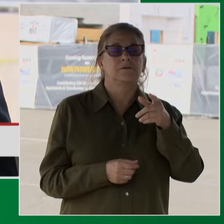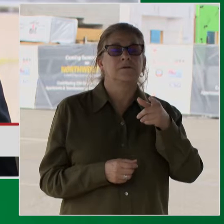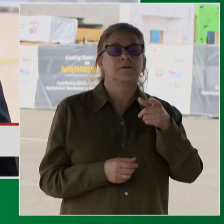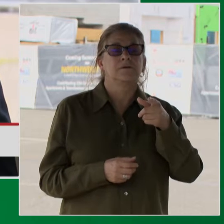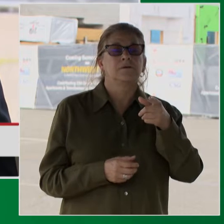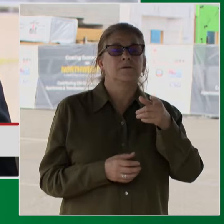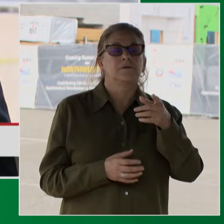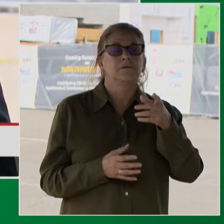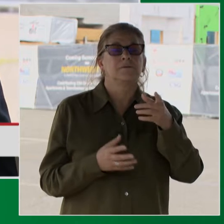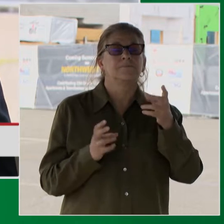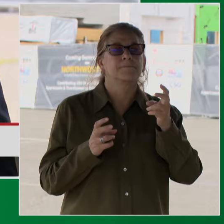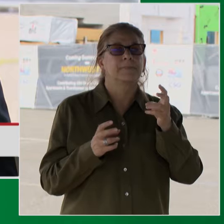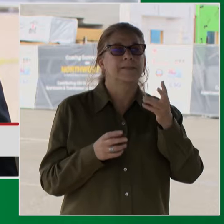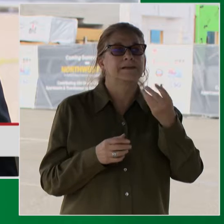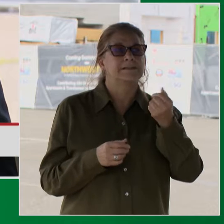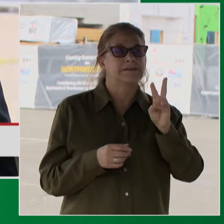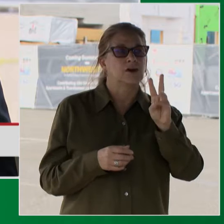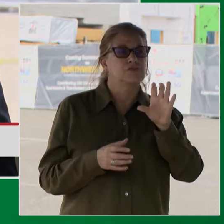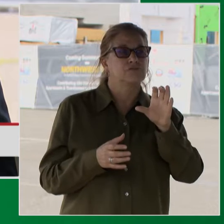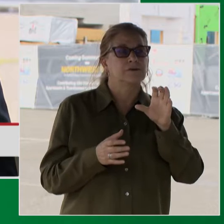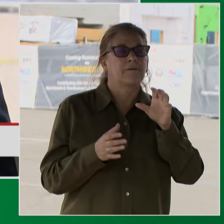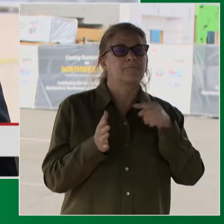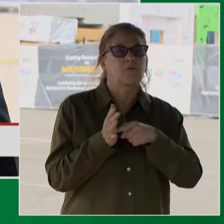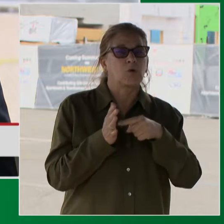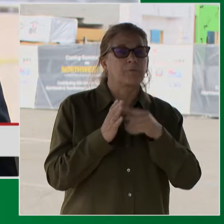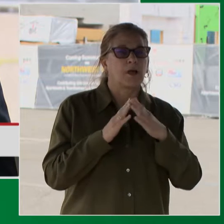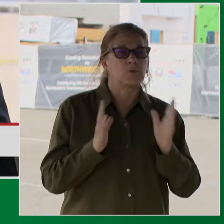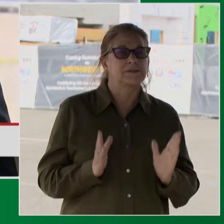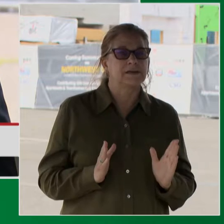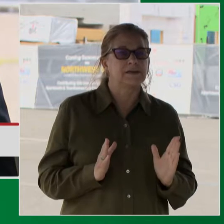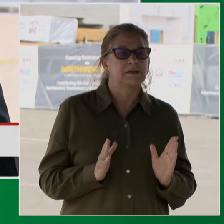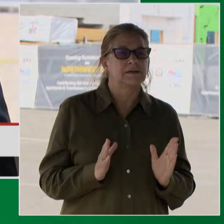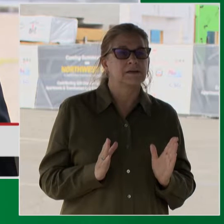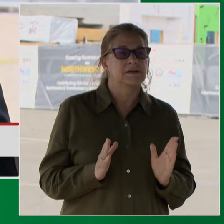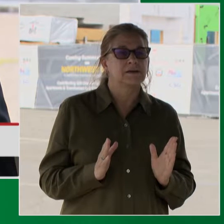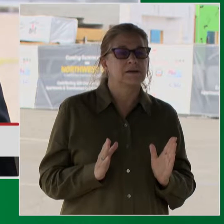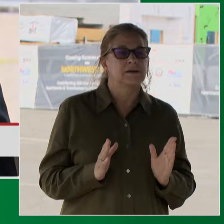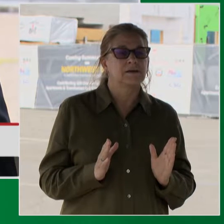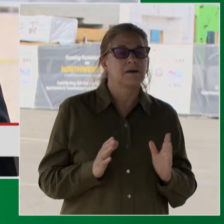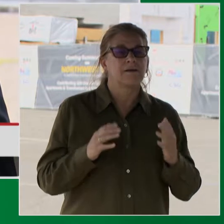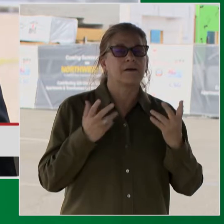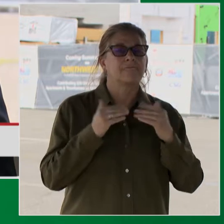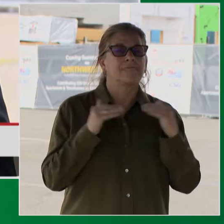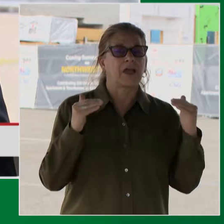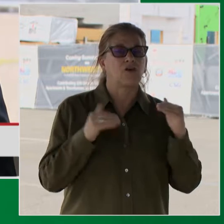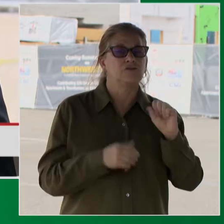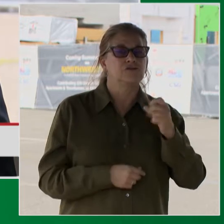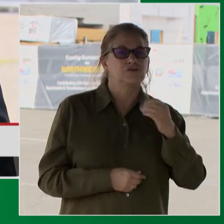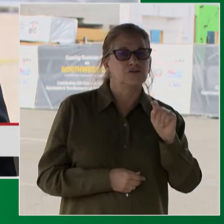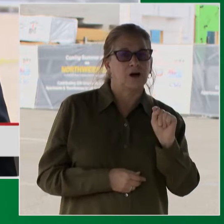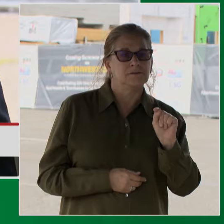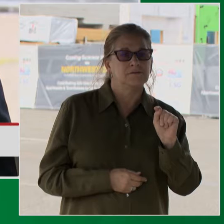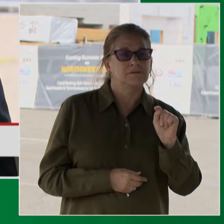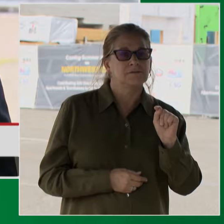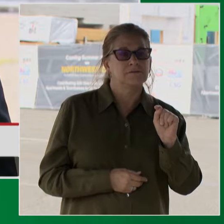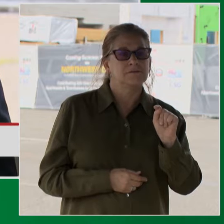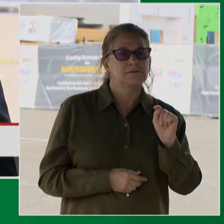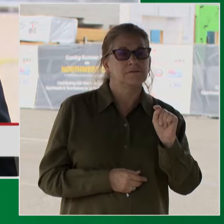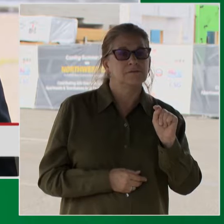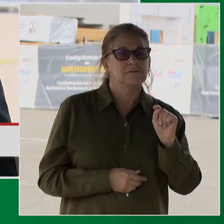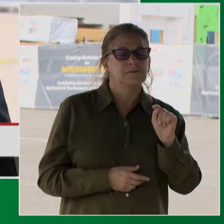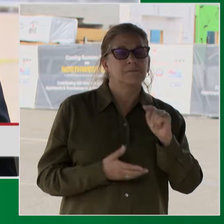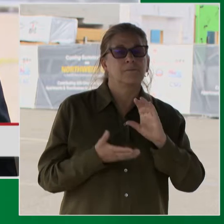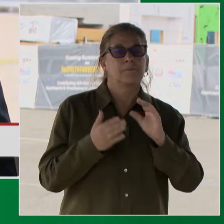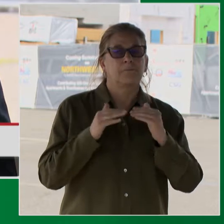units. So we are excited for the Fair Shot DC Economic Recovery and Investment Plan to help us accelerate the momentum.